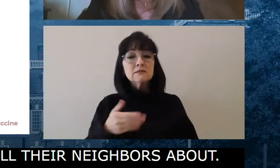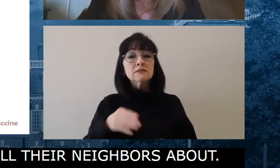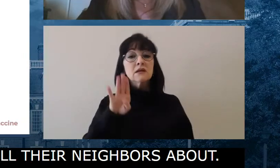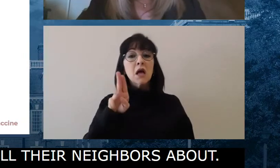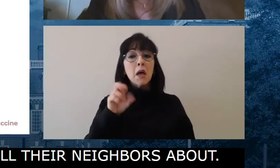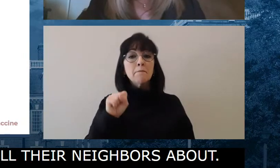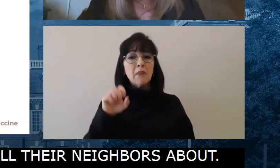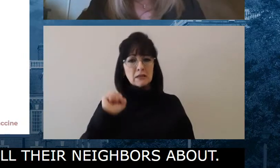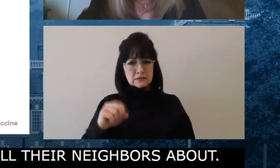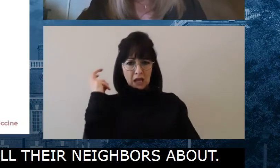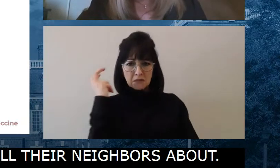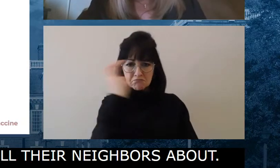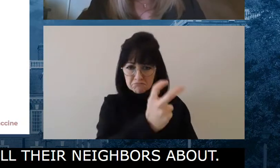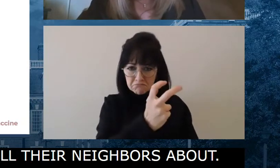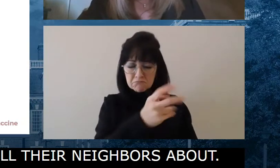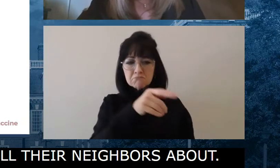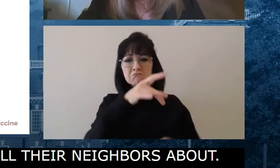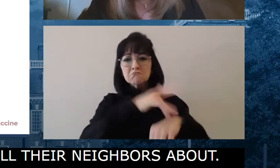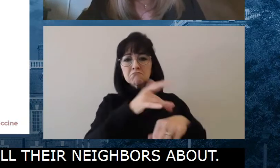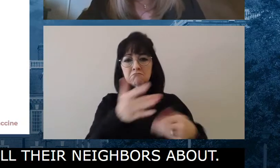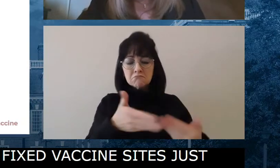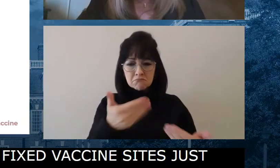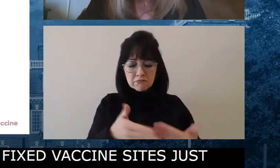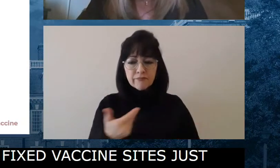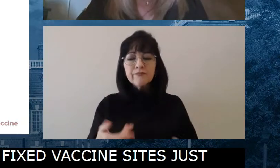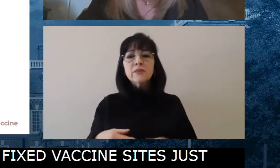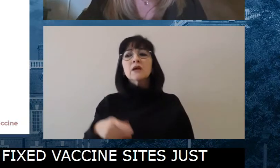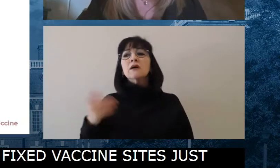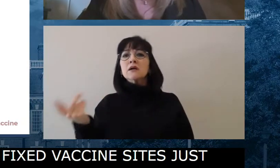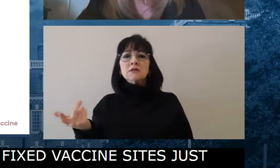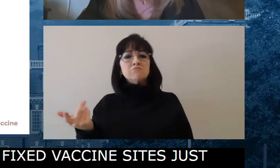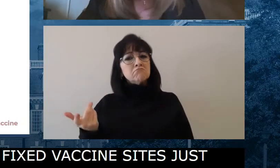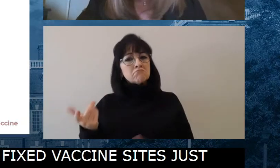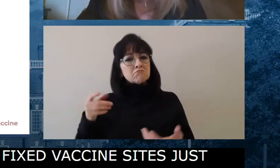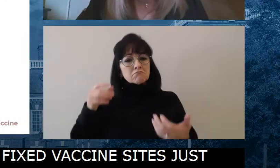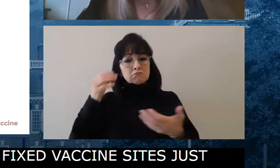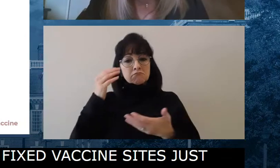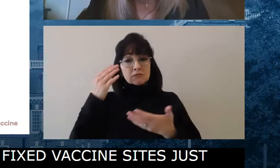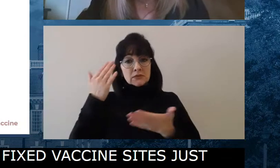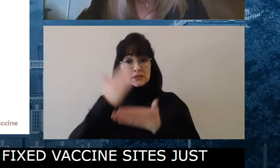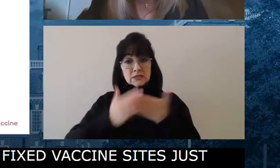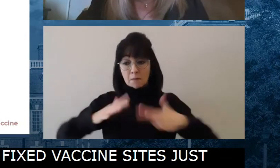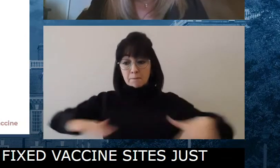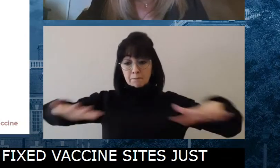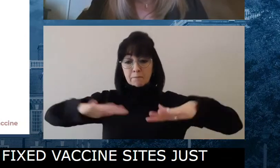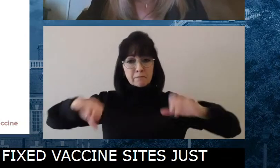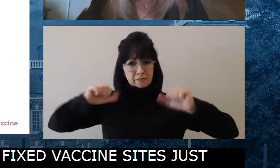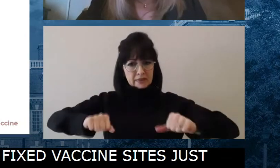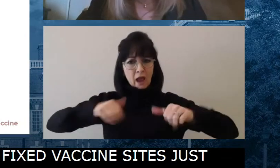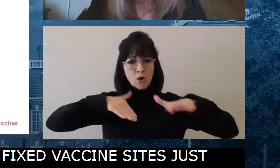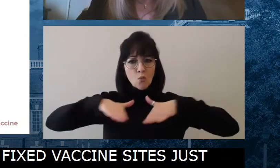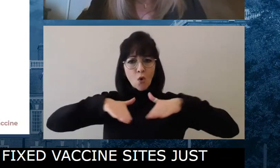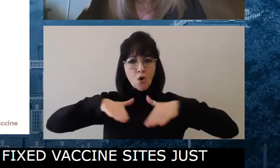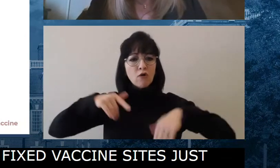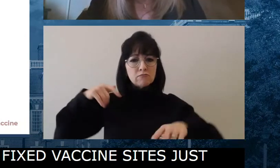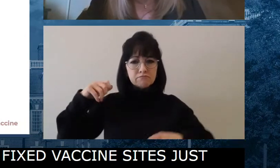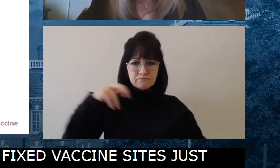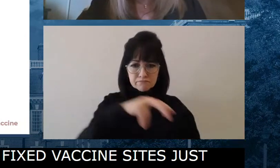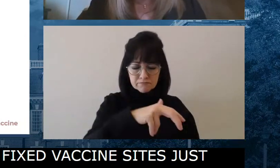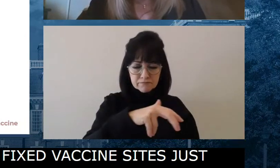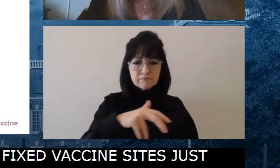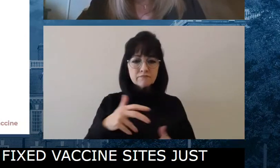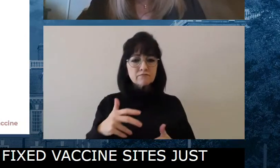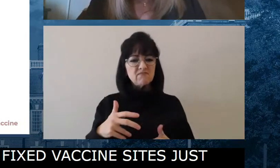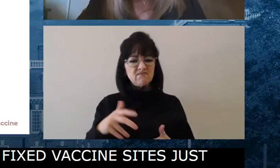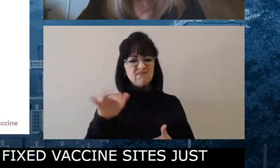have trouble with transportation, trouble with traveling. Our state service centers are a possible location for some of these, but